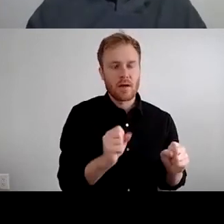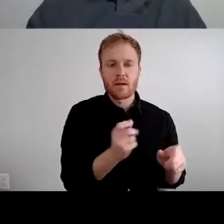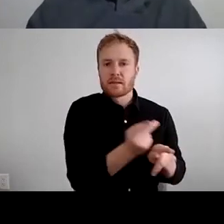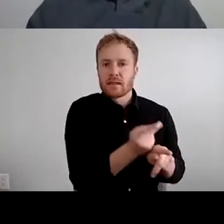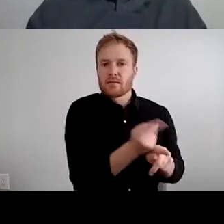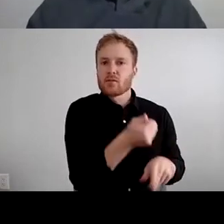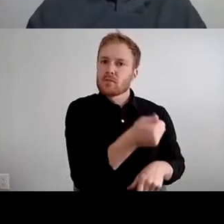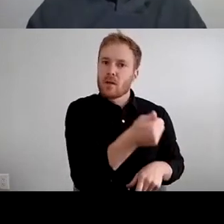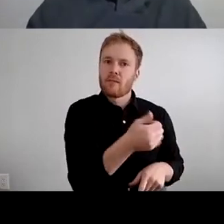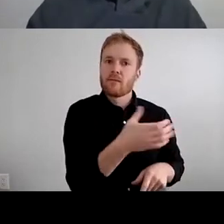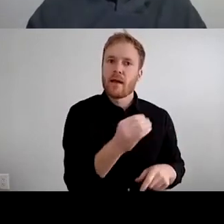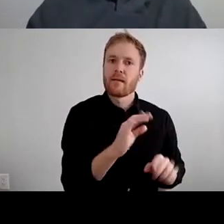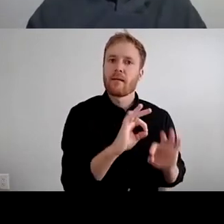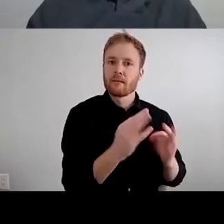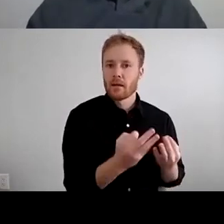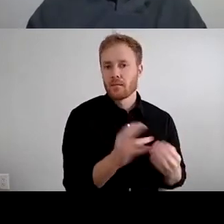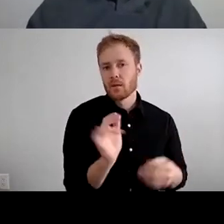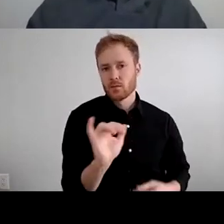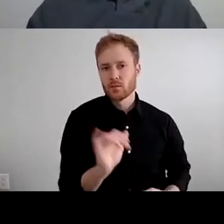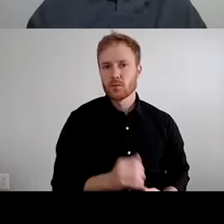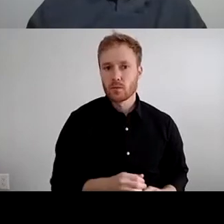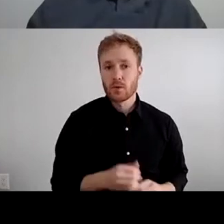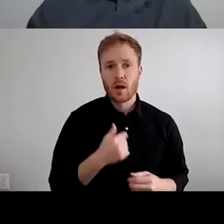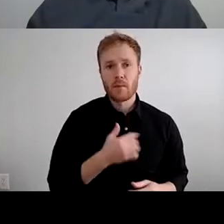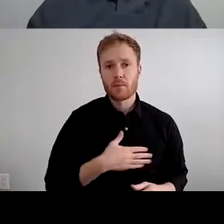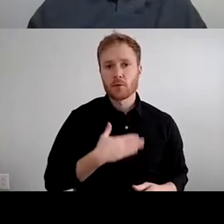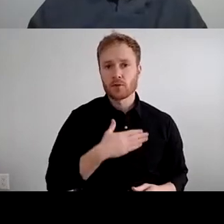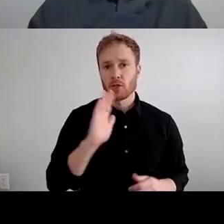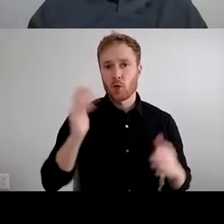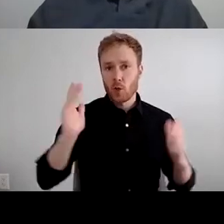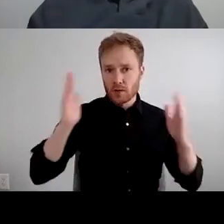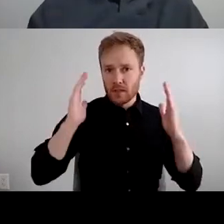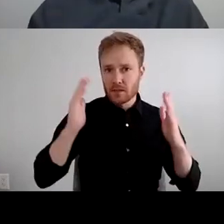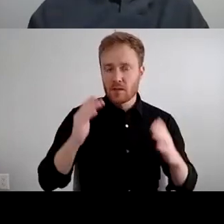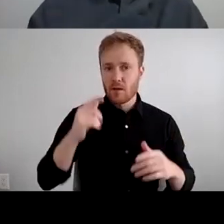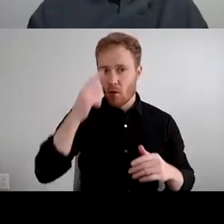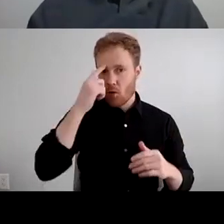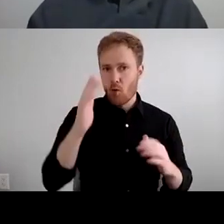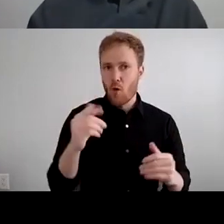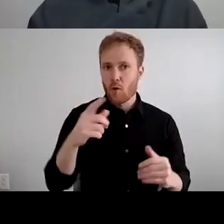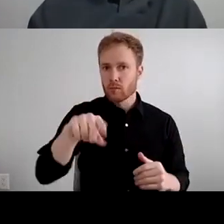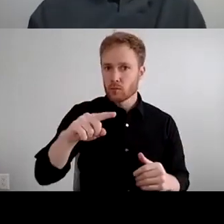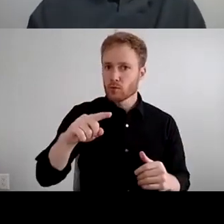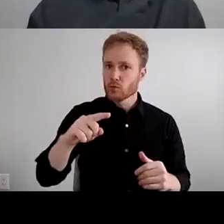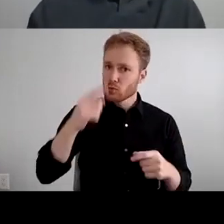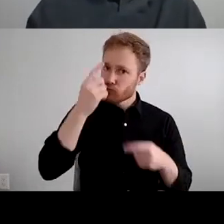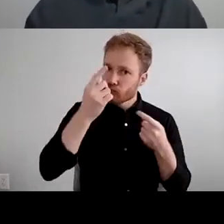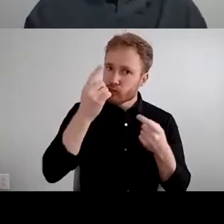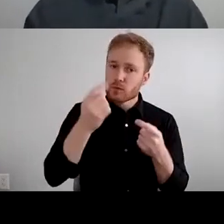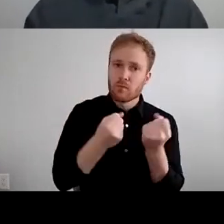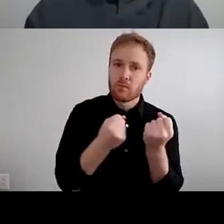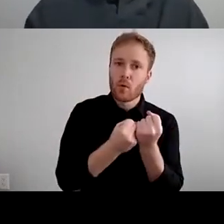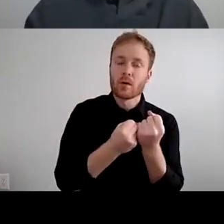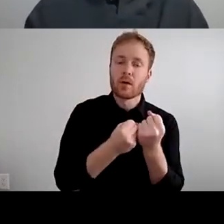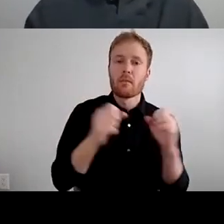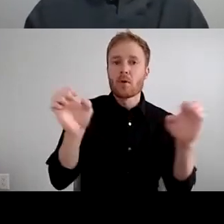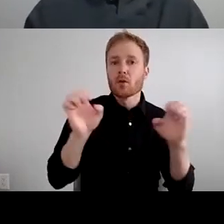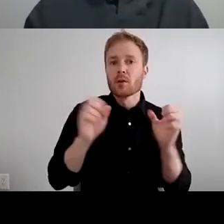family. I appreciate your attention, and I hope you all will consider supporting emergency paid sick days.